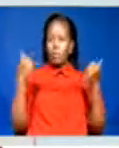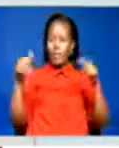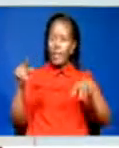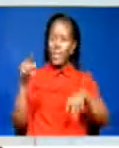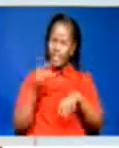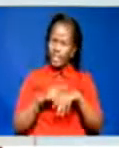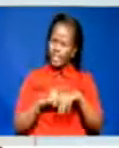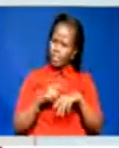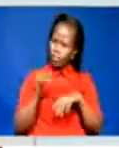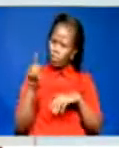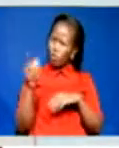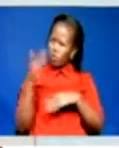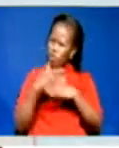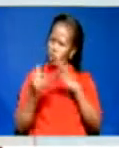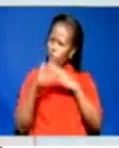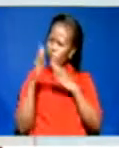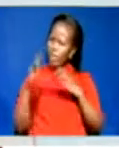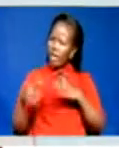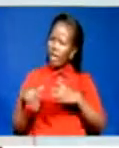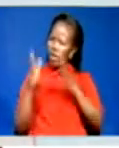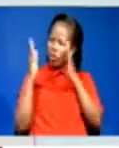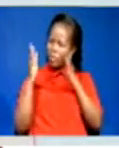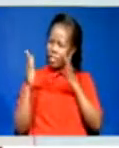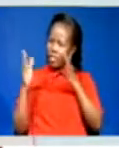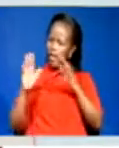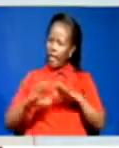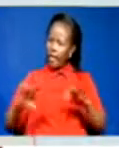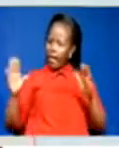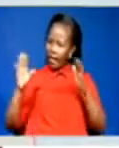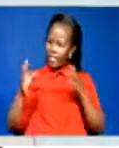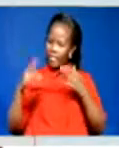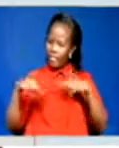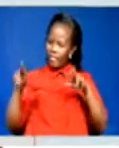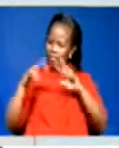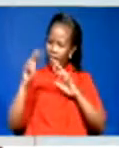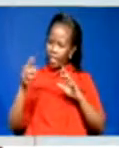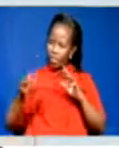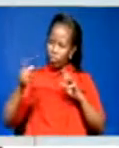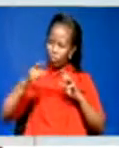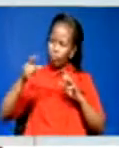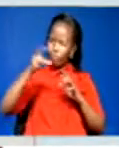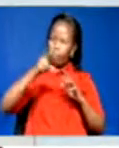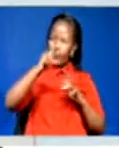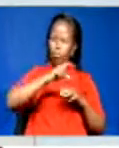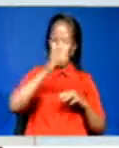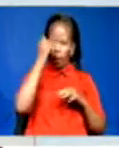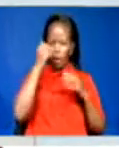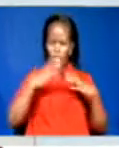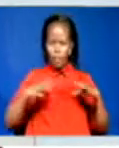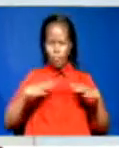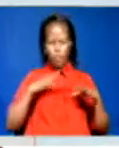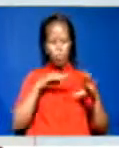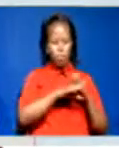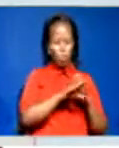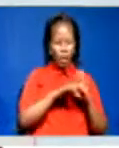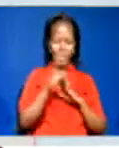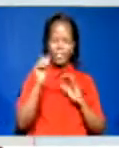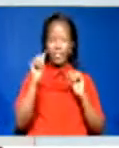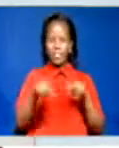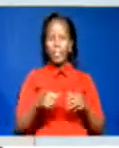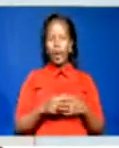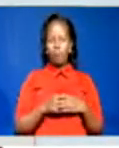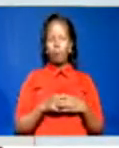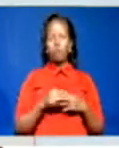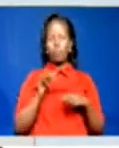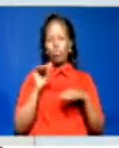what happens? Mm-hmm. The value of the land goes up because finally people can access those places, leave your house in the morning and go